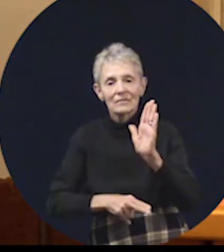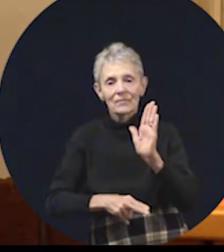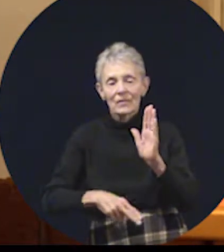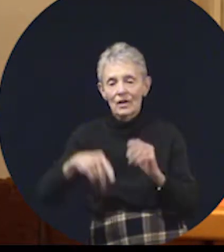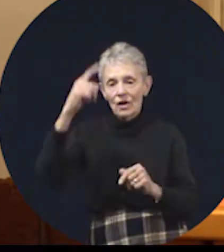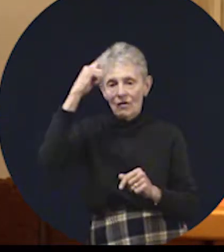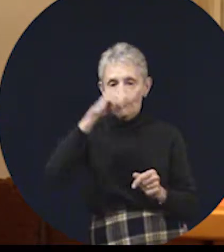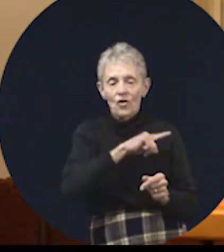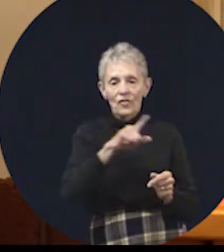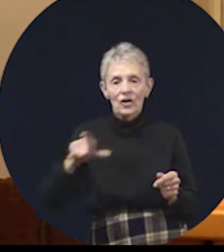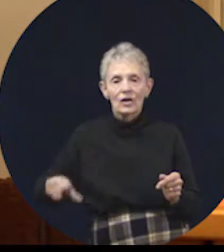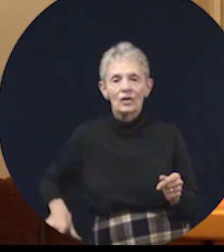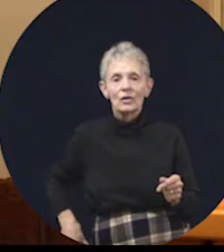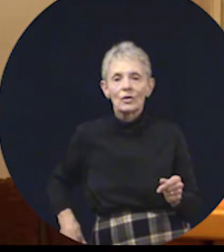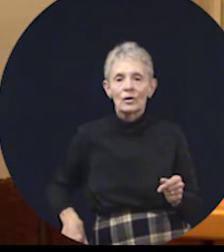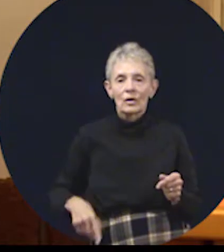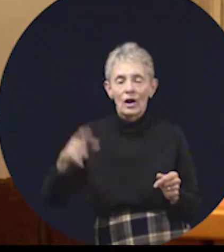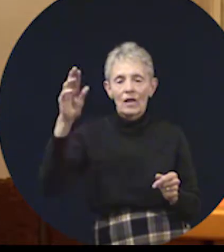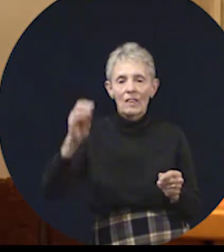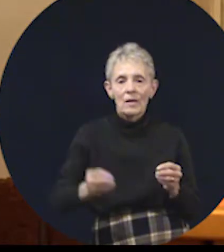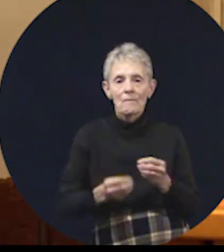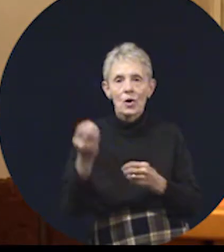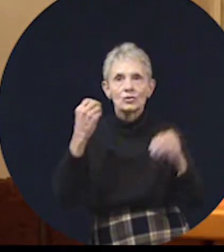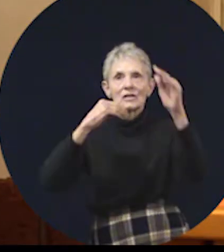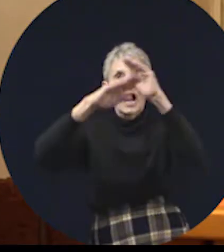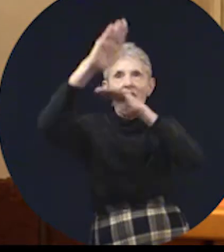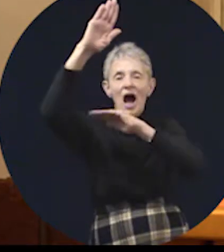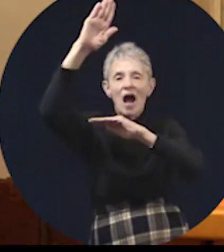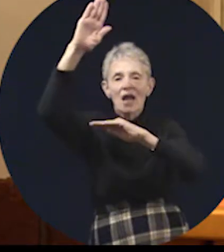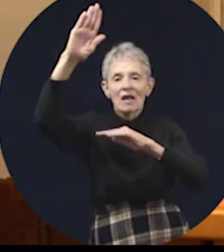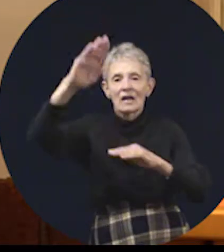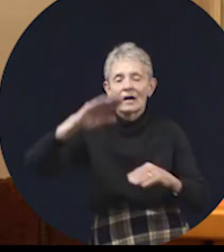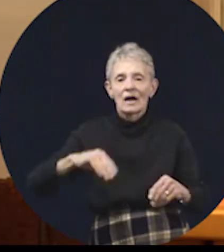For the Lord, the Most High, the